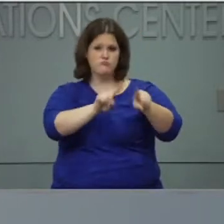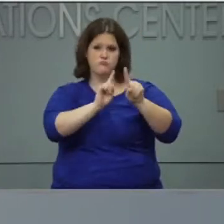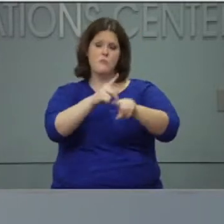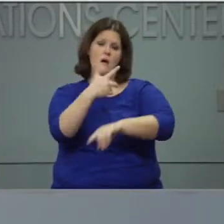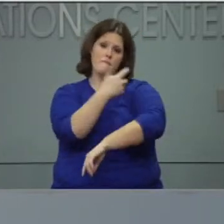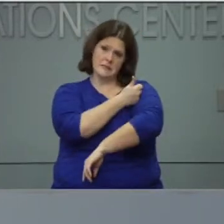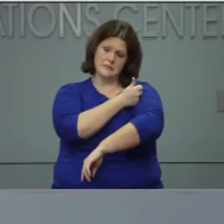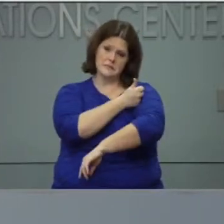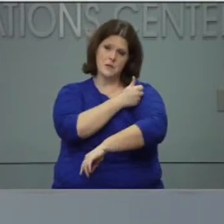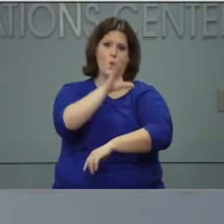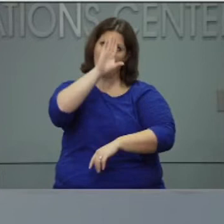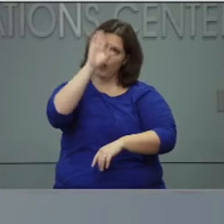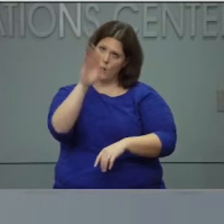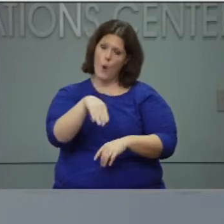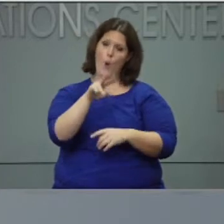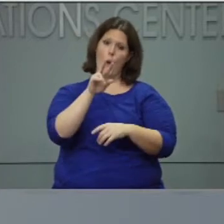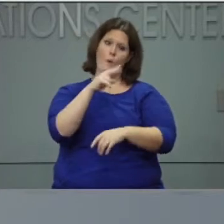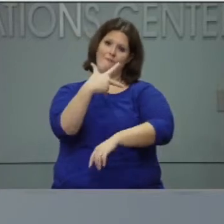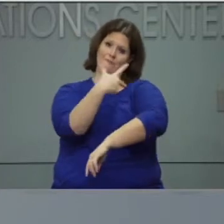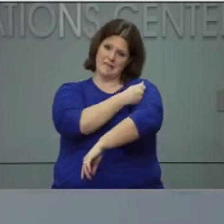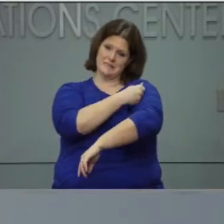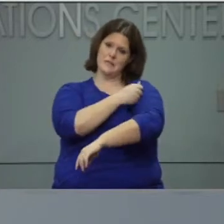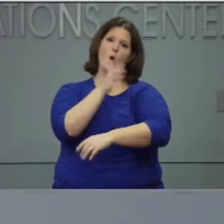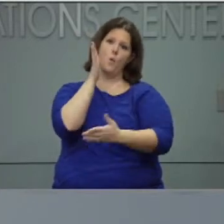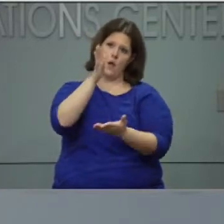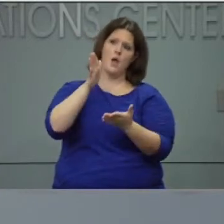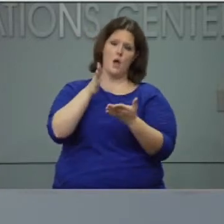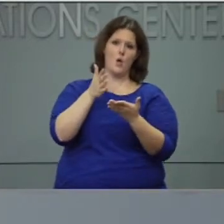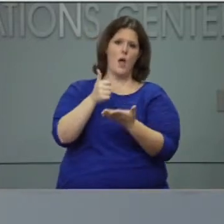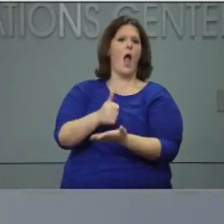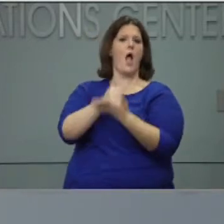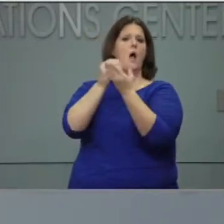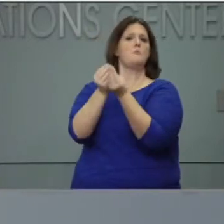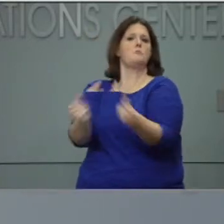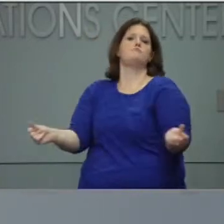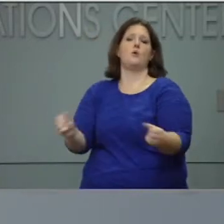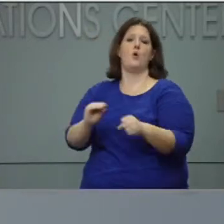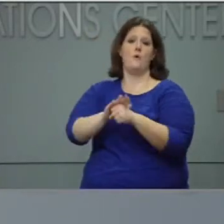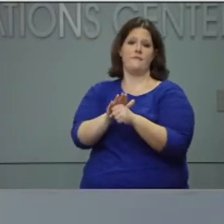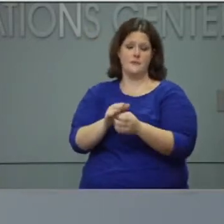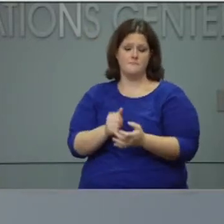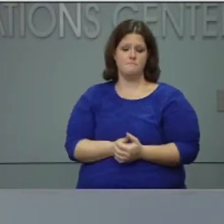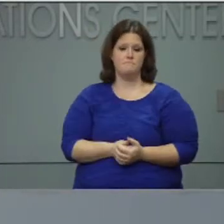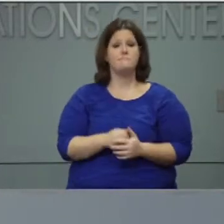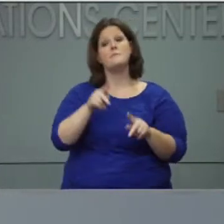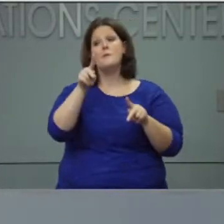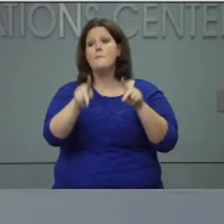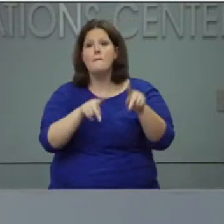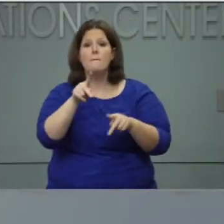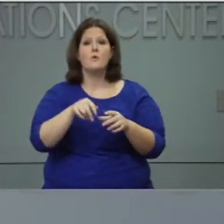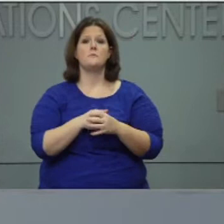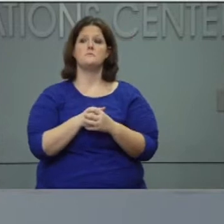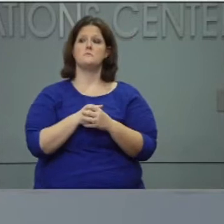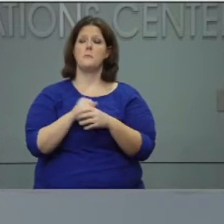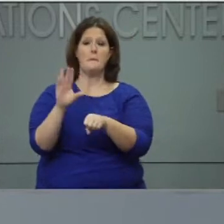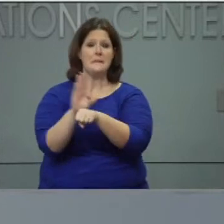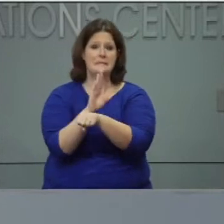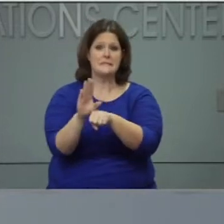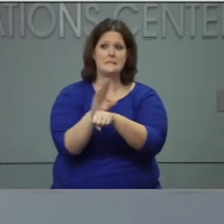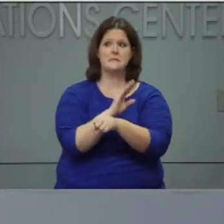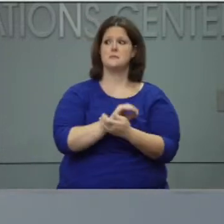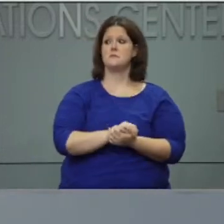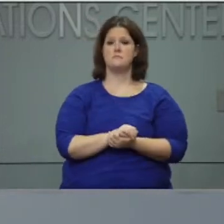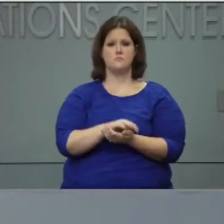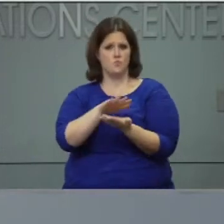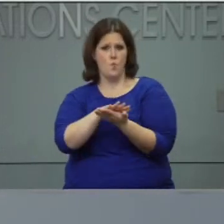We know that's the way out. People, businesses, schools know what to do